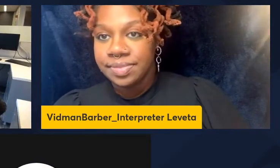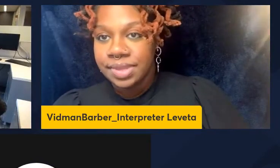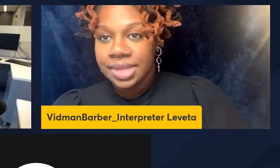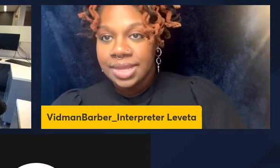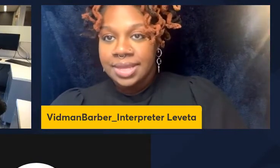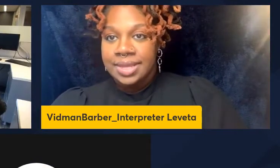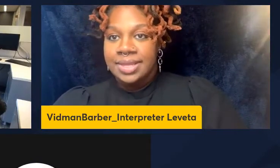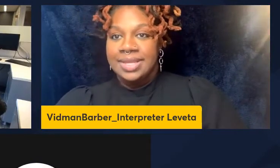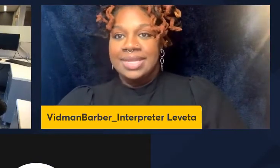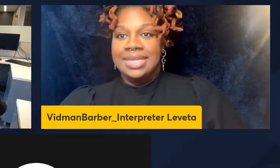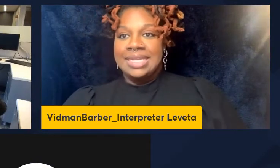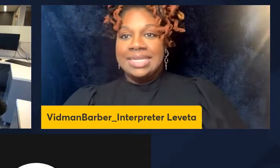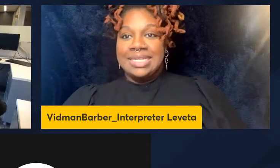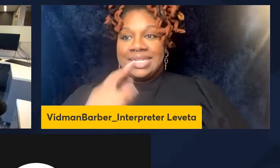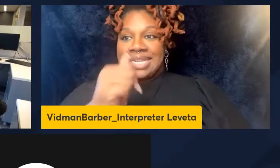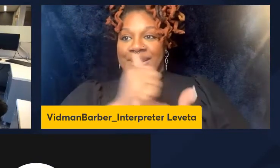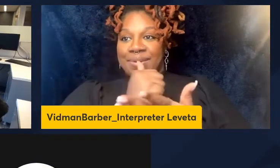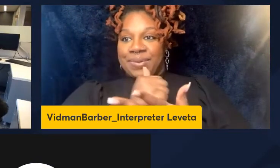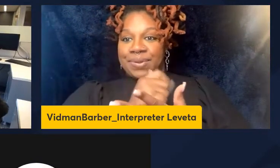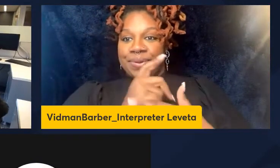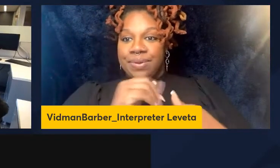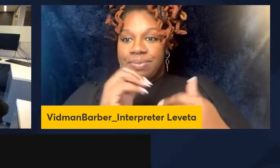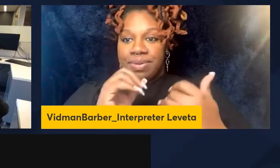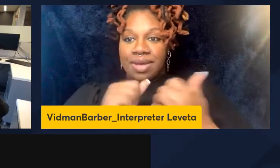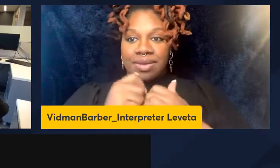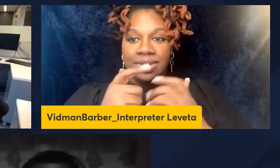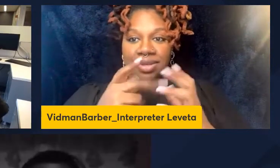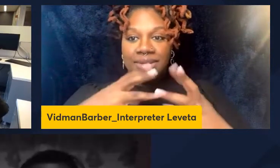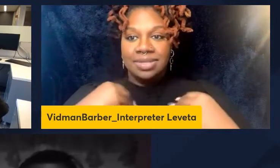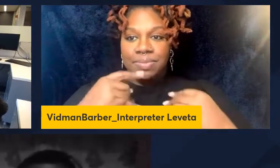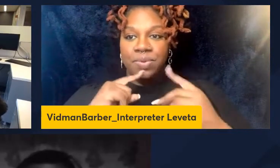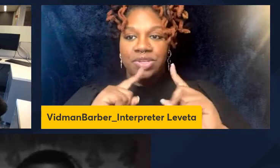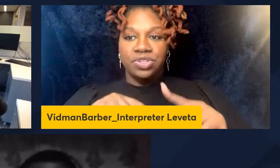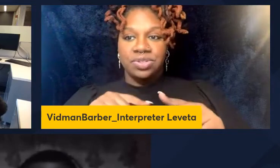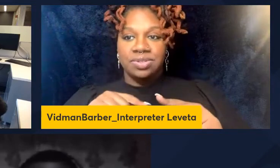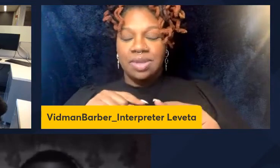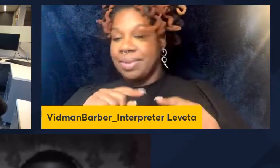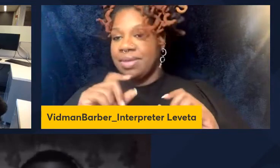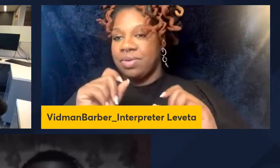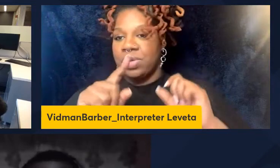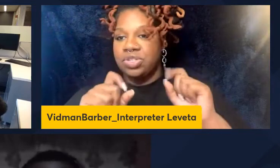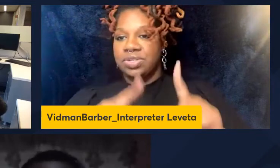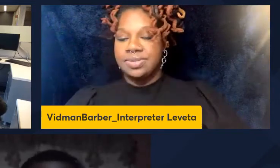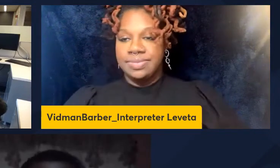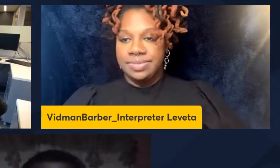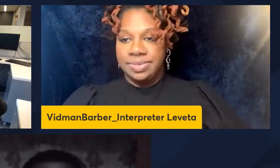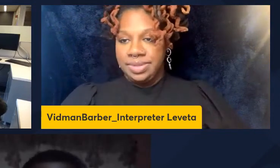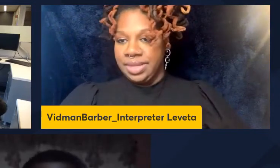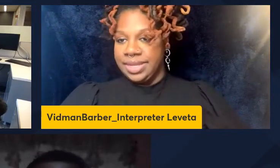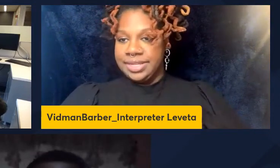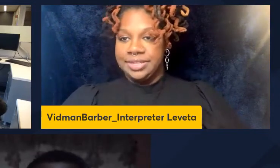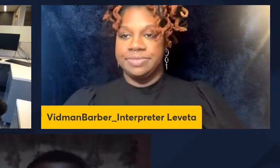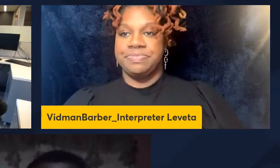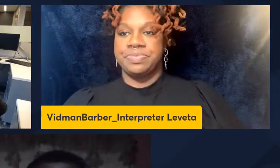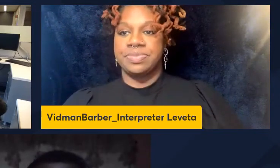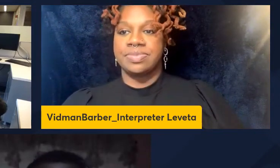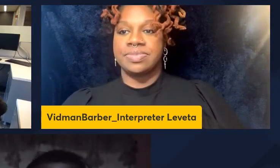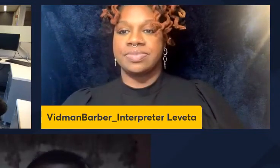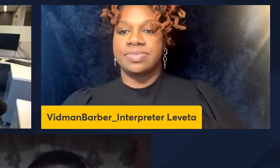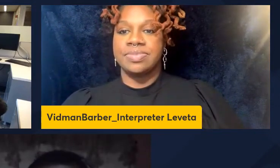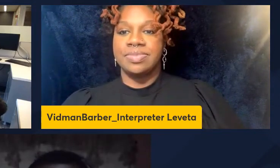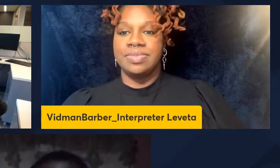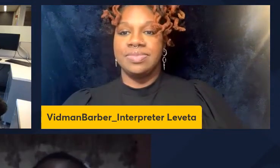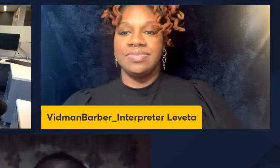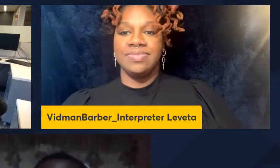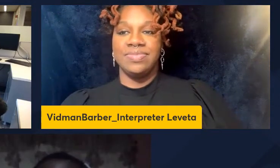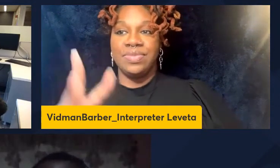I'm going to need some guidance, Wealth, on how to take the questions, but. Okay, thank you very much, Dr.